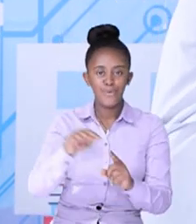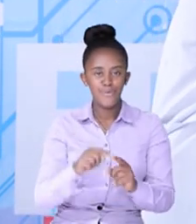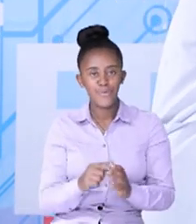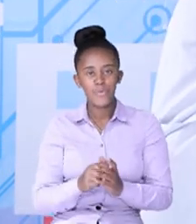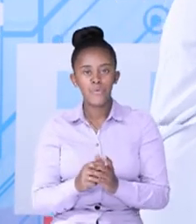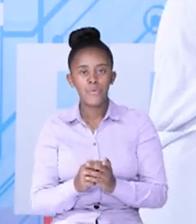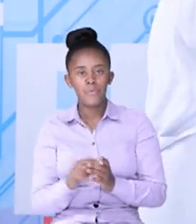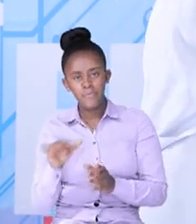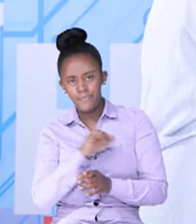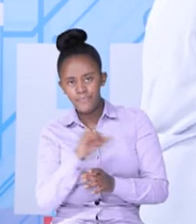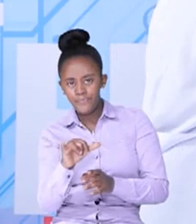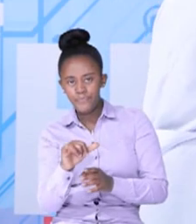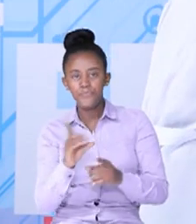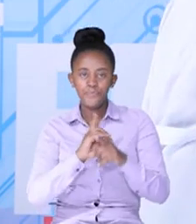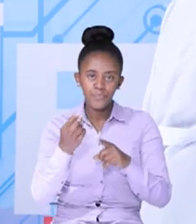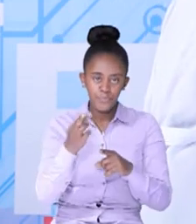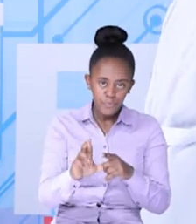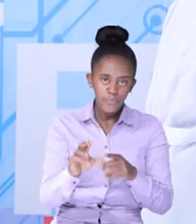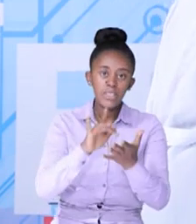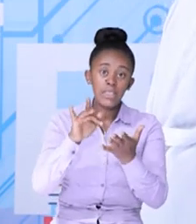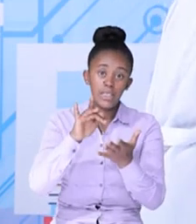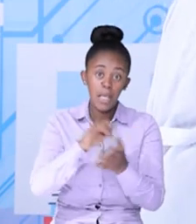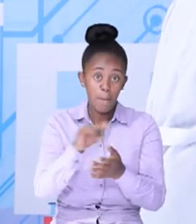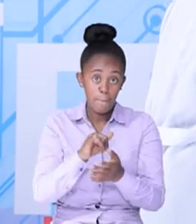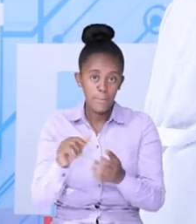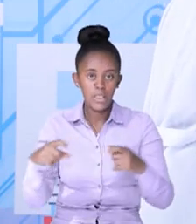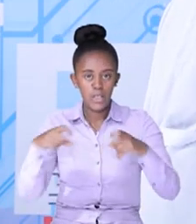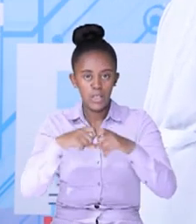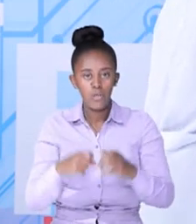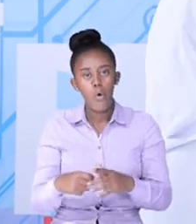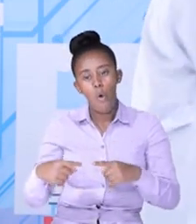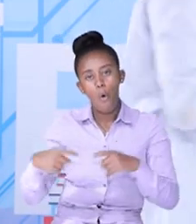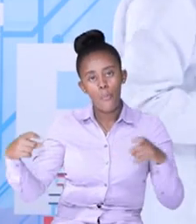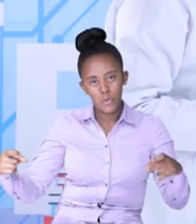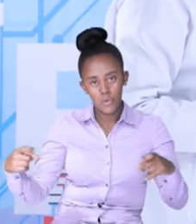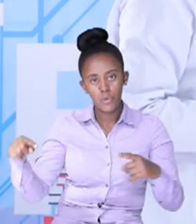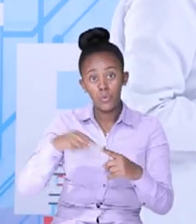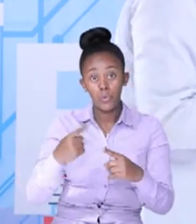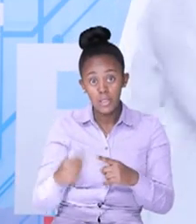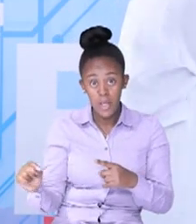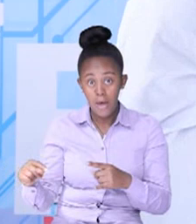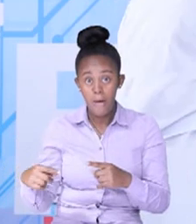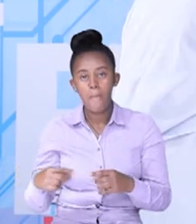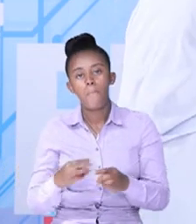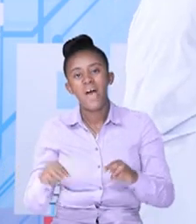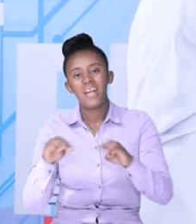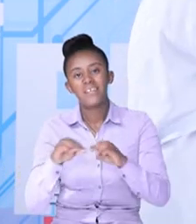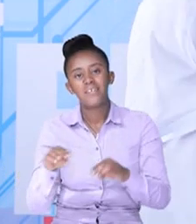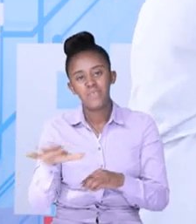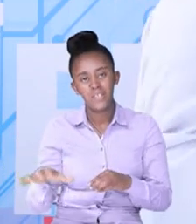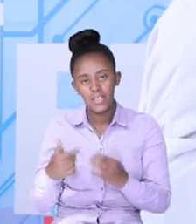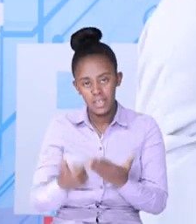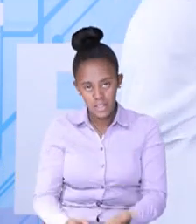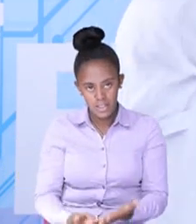the same direction, or the same charge might move opposite to the magnetic field. This is the velocity